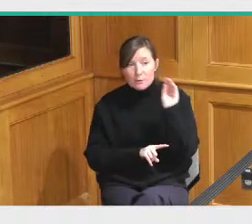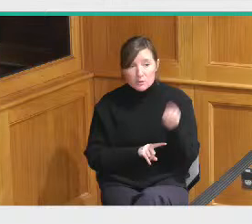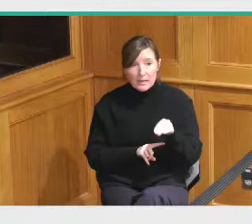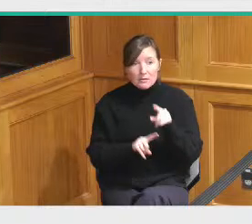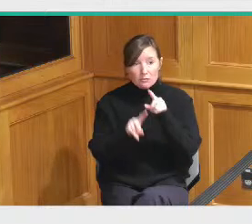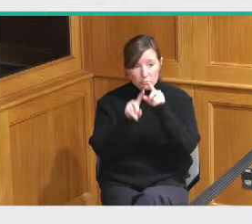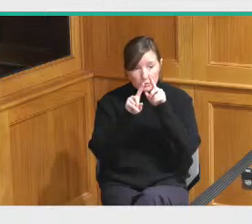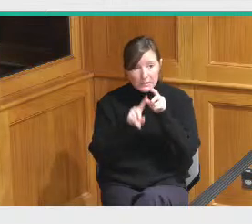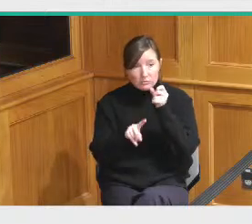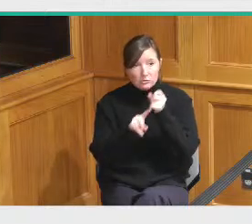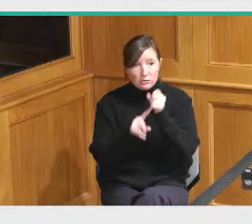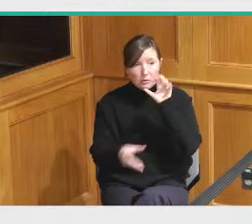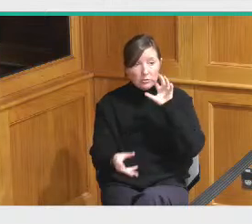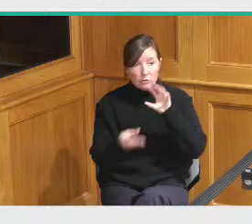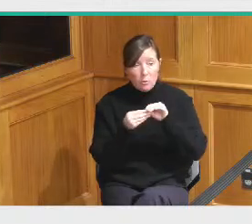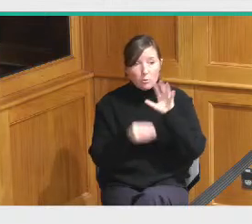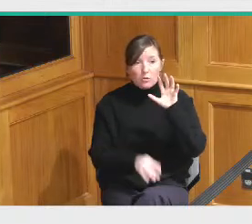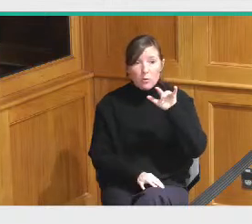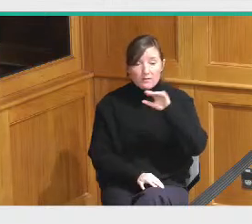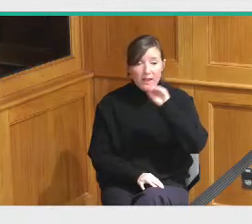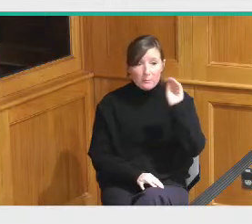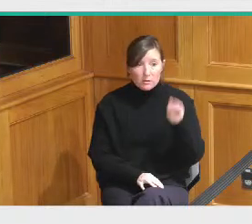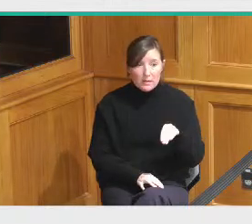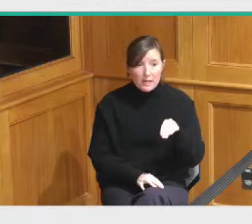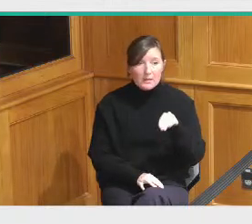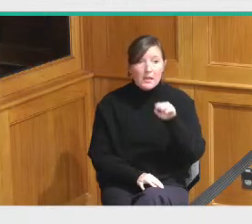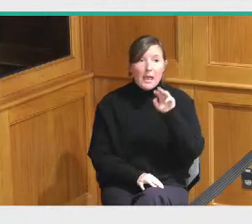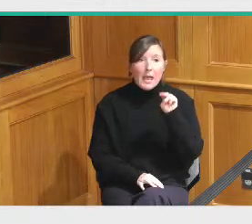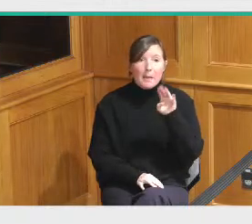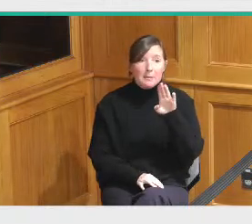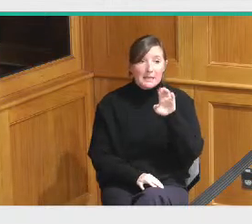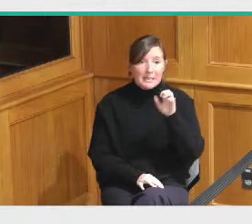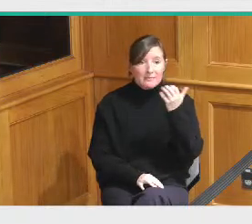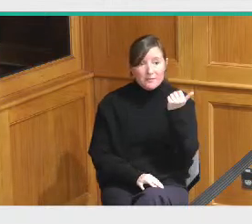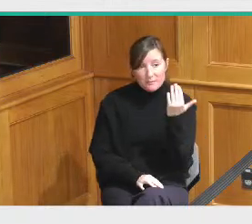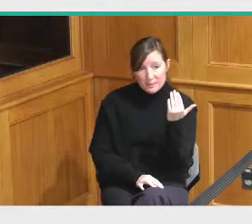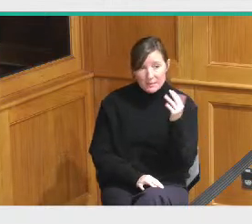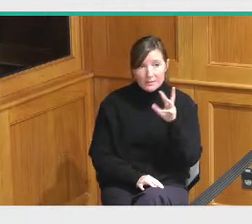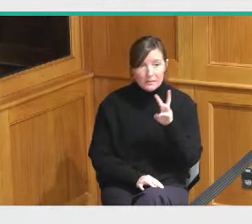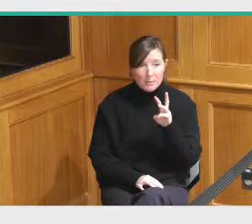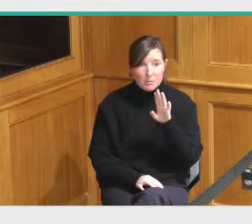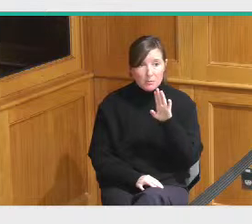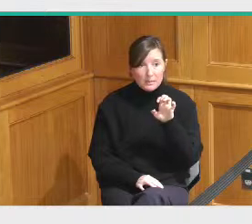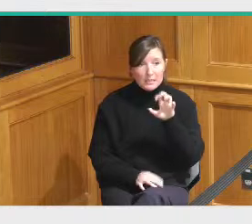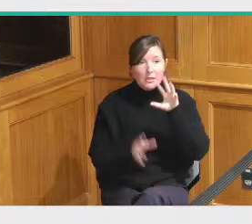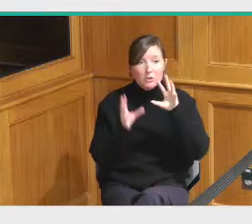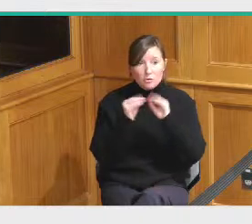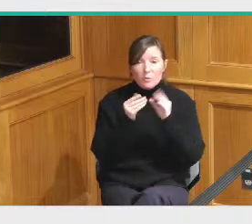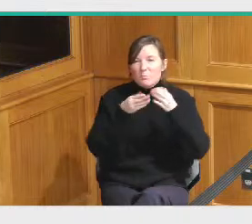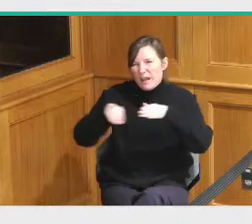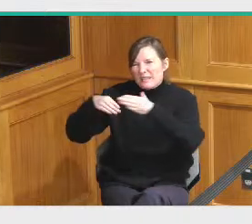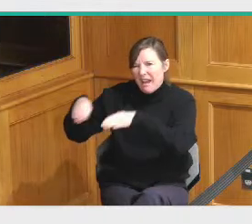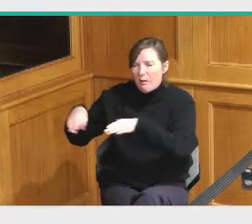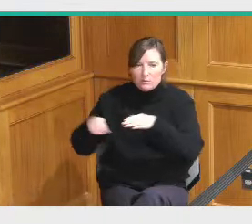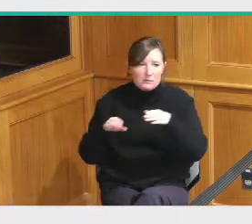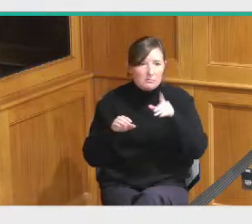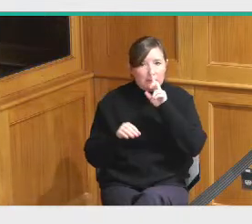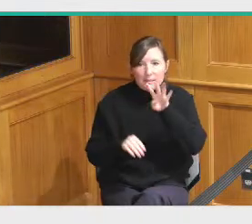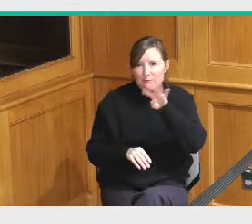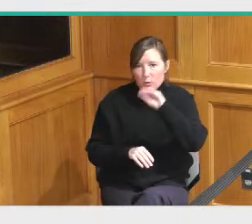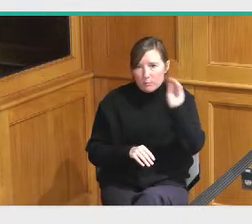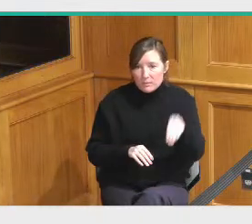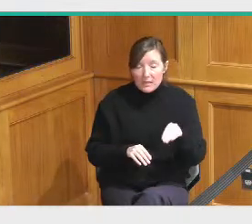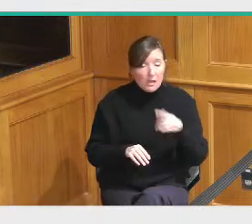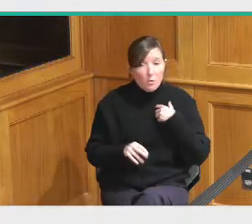total, 25% MBE, 15% WBE for a total of 40%. We're already off to a very